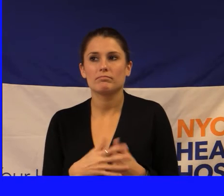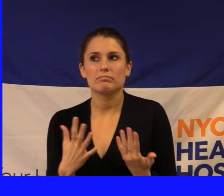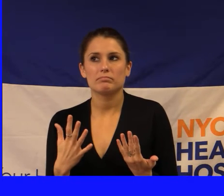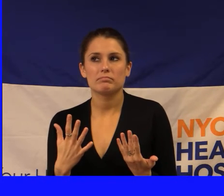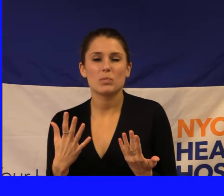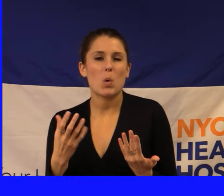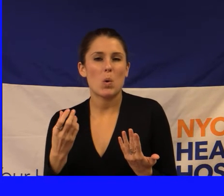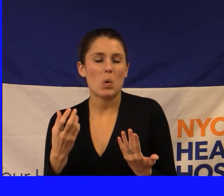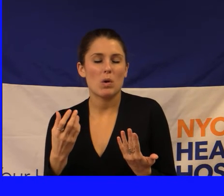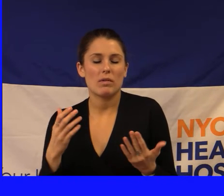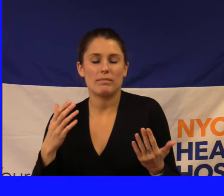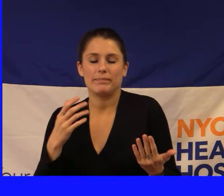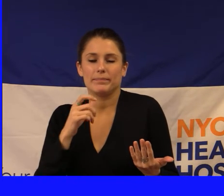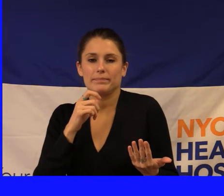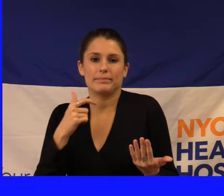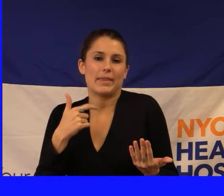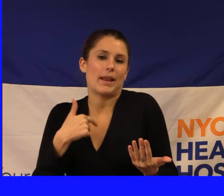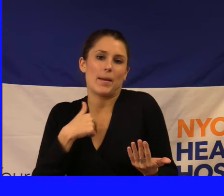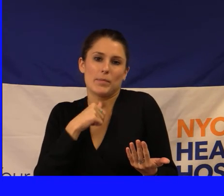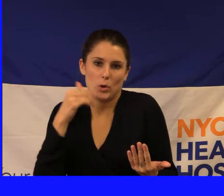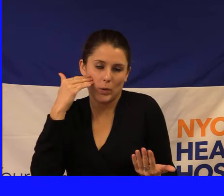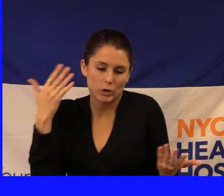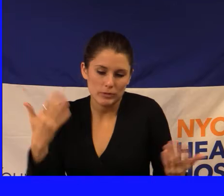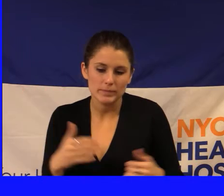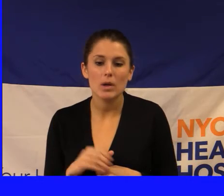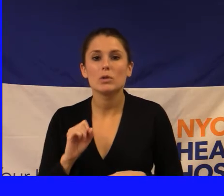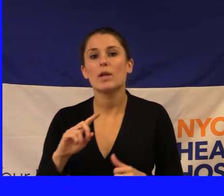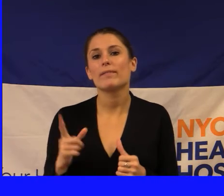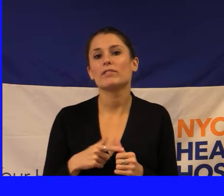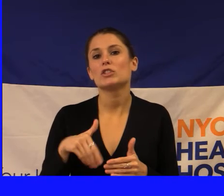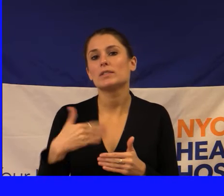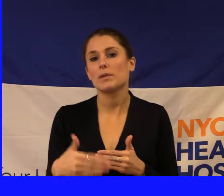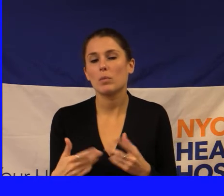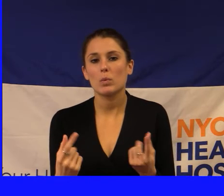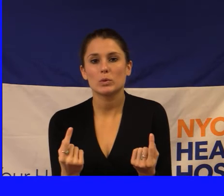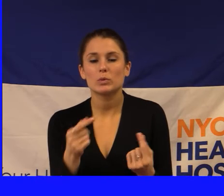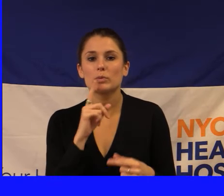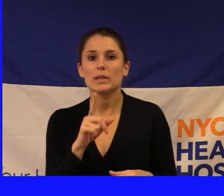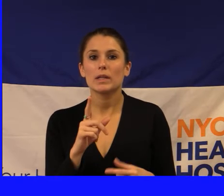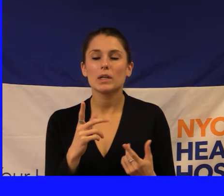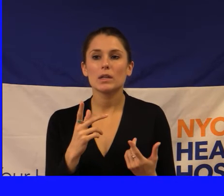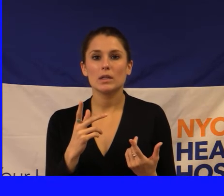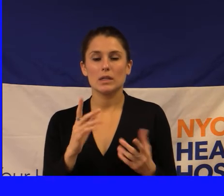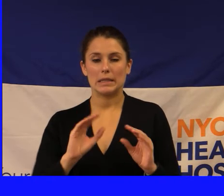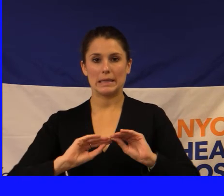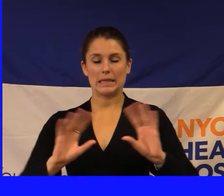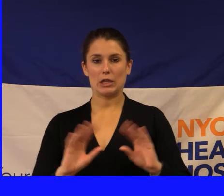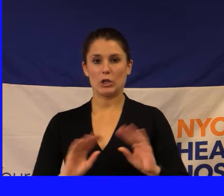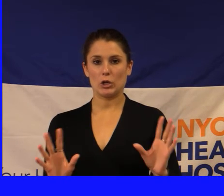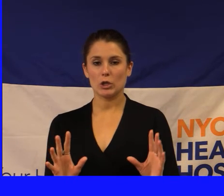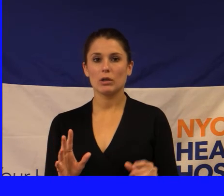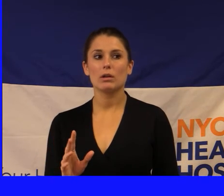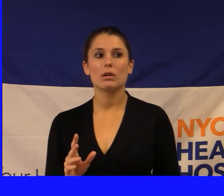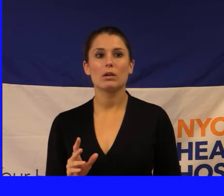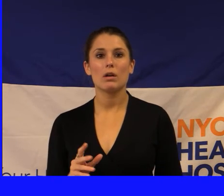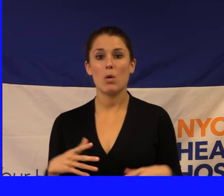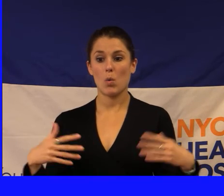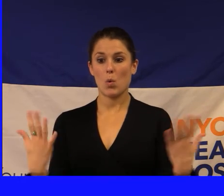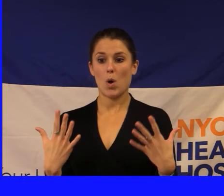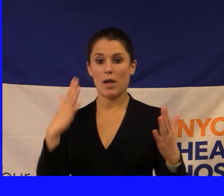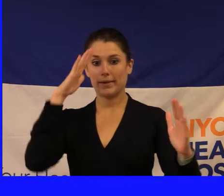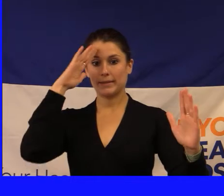looked. So I think the first step there is being really super clear on what are the